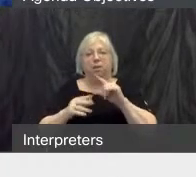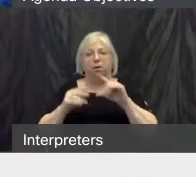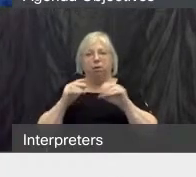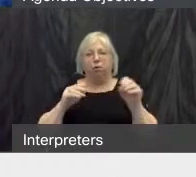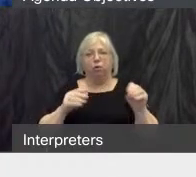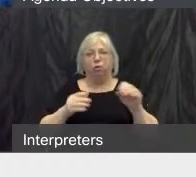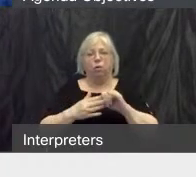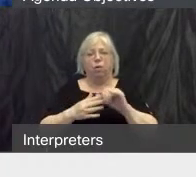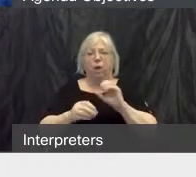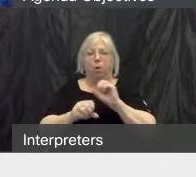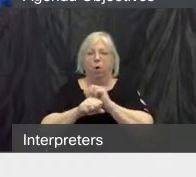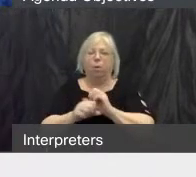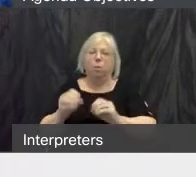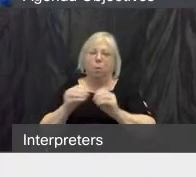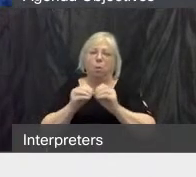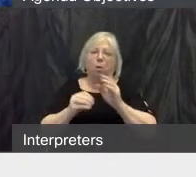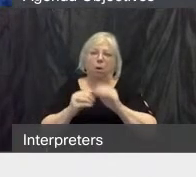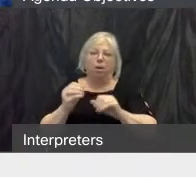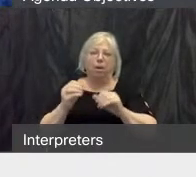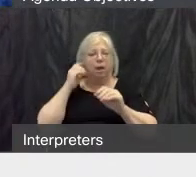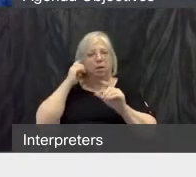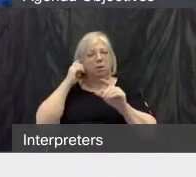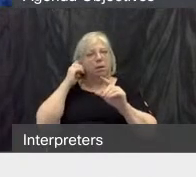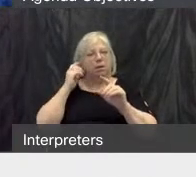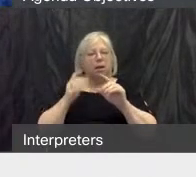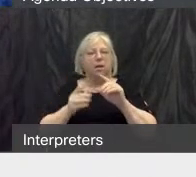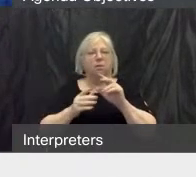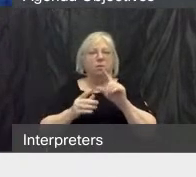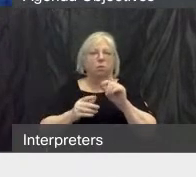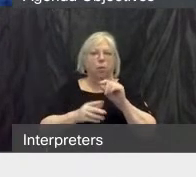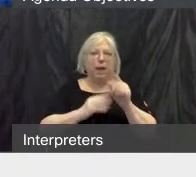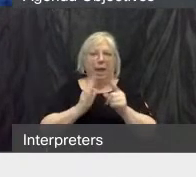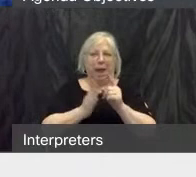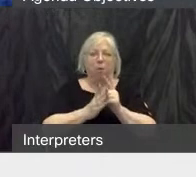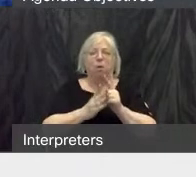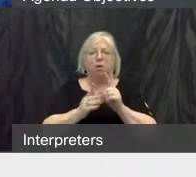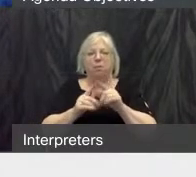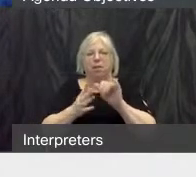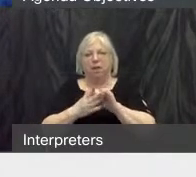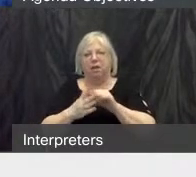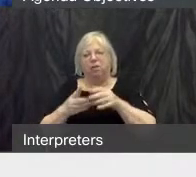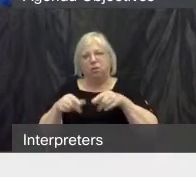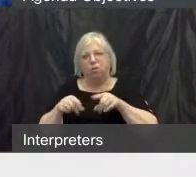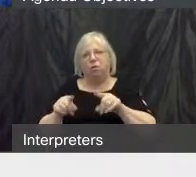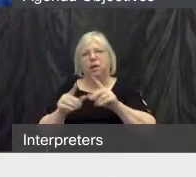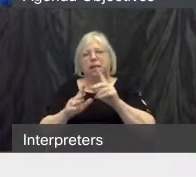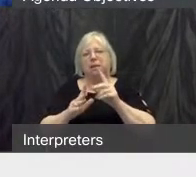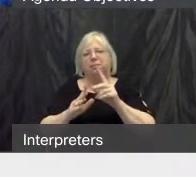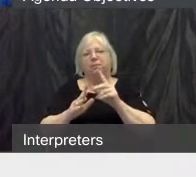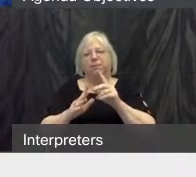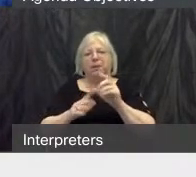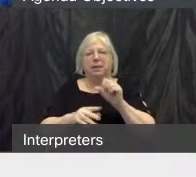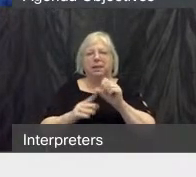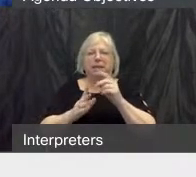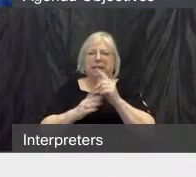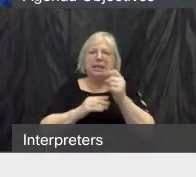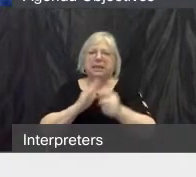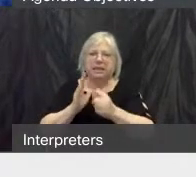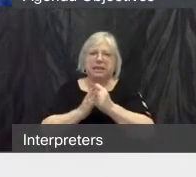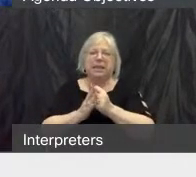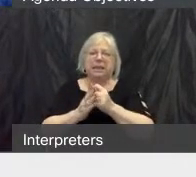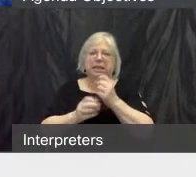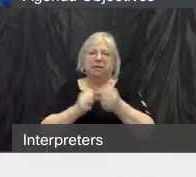by desire or by season, the same as with parks, where you don't make those full-time positions